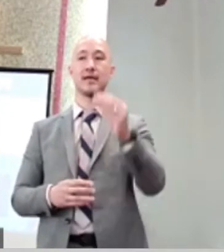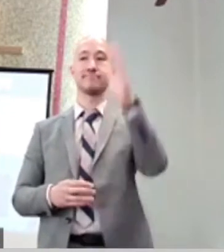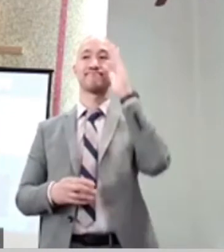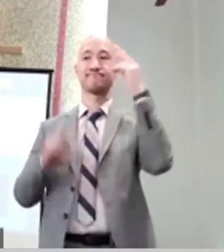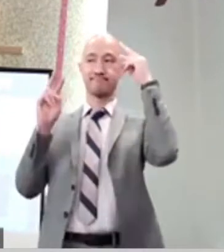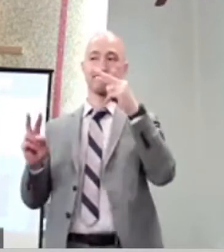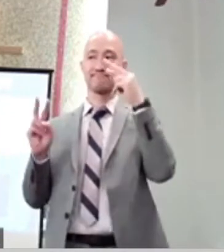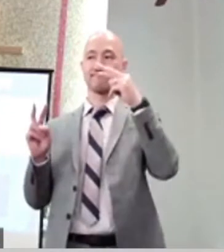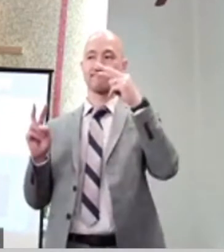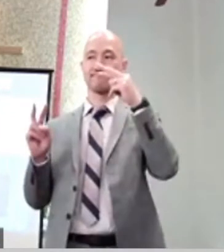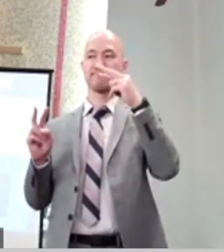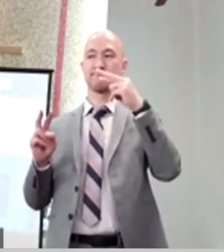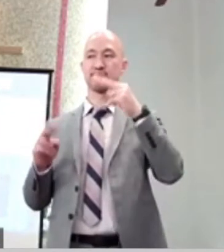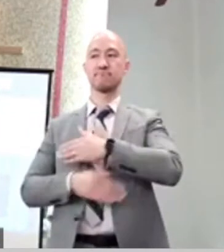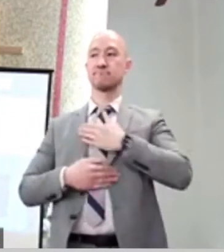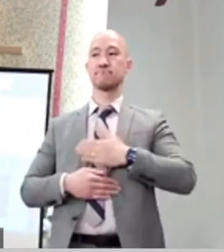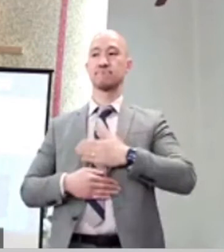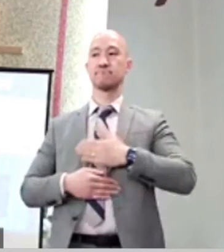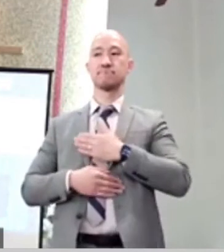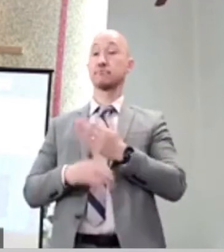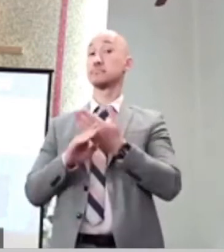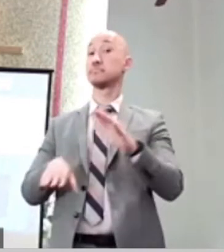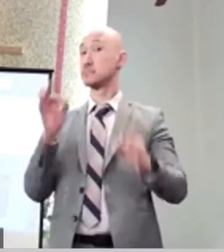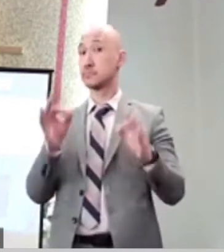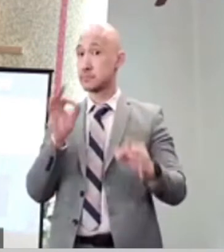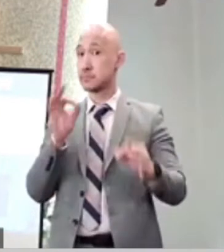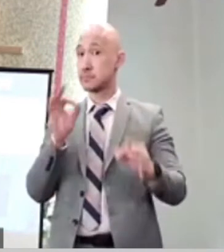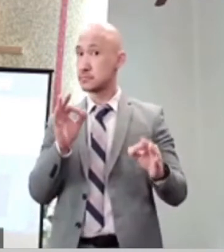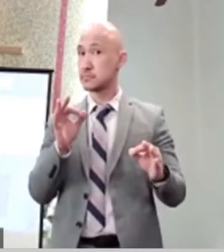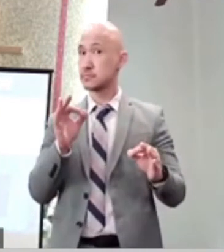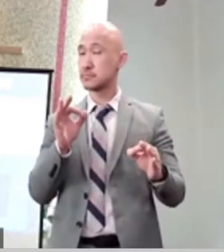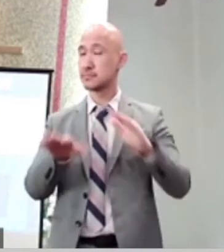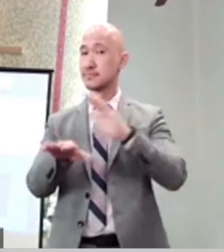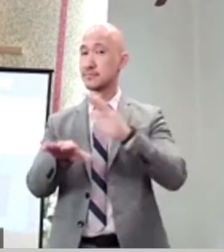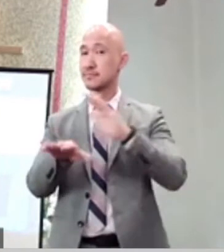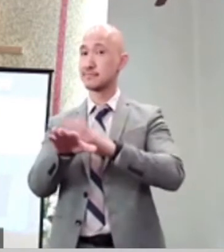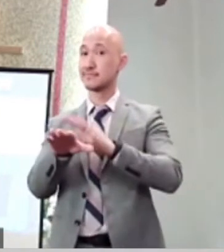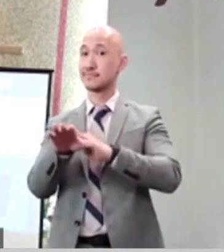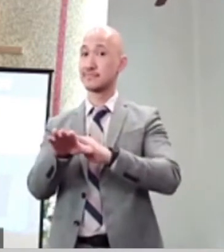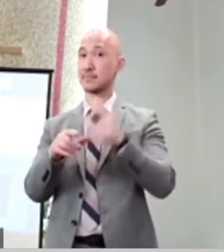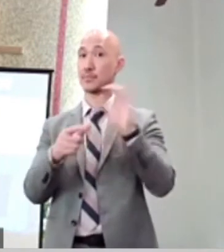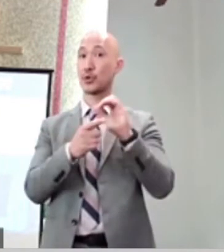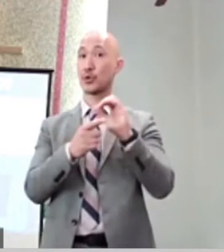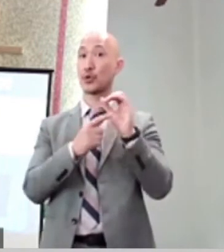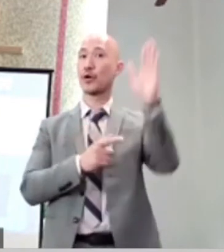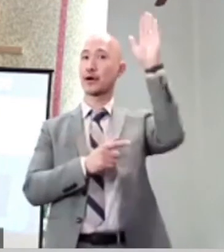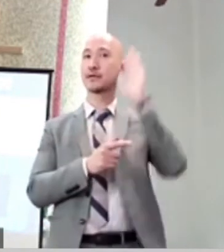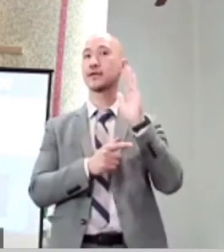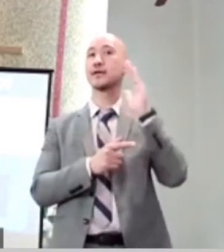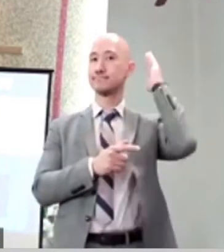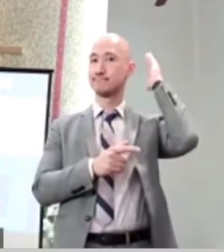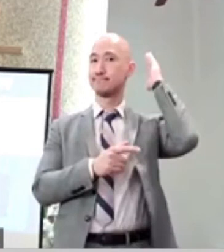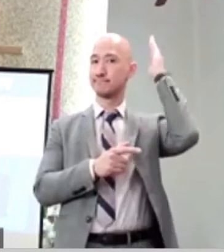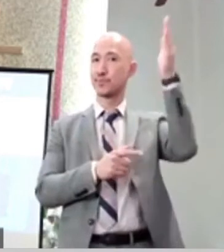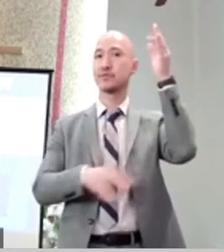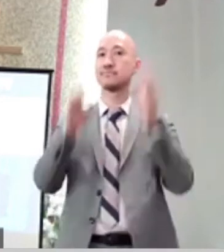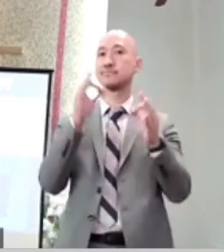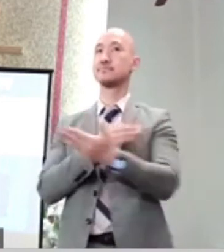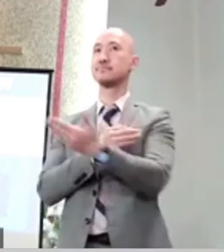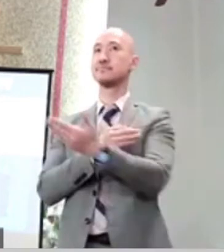them. Do not judge. Otherwise, the way you judge people, that same judgment is going to be applied to you. Remember when we talked about